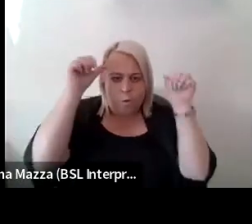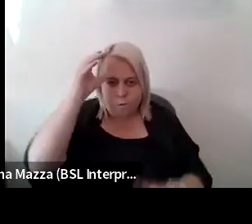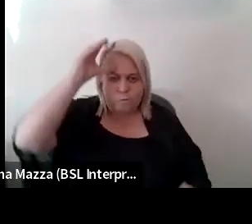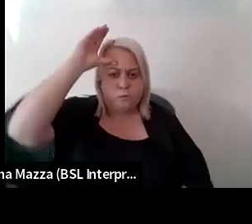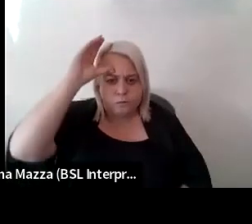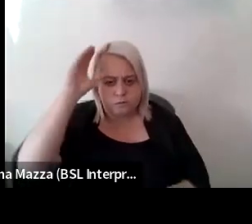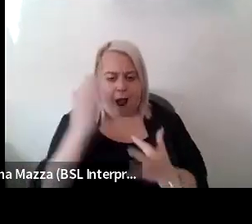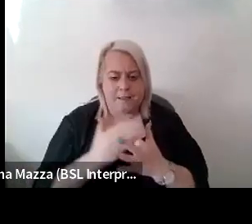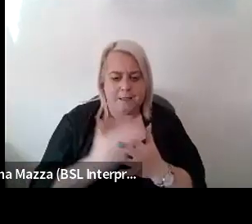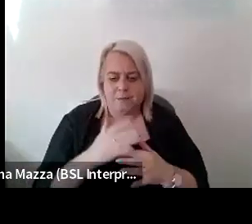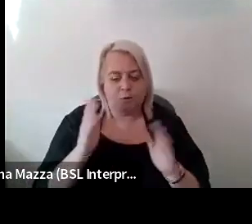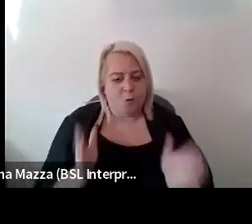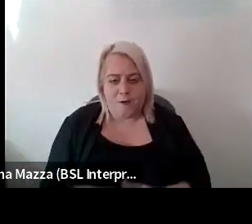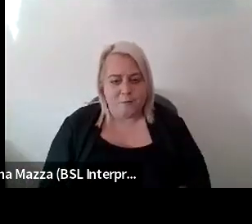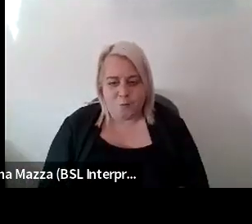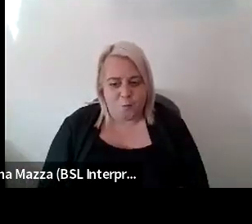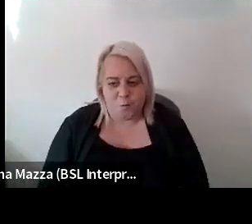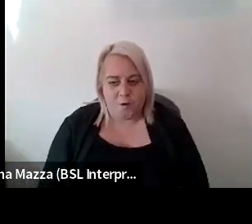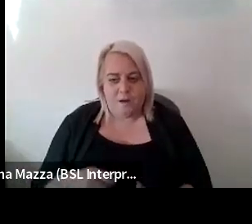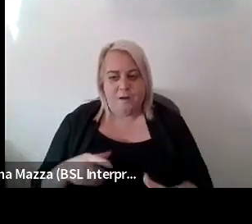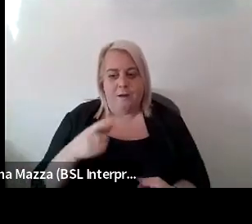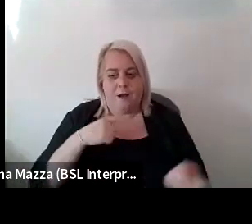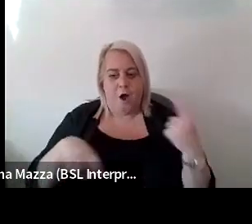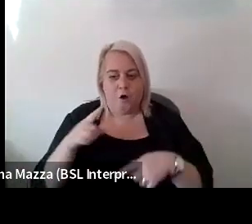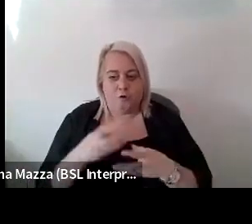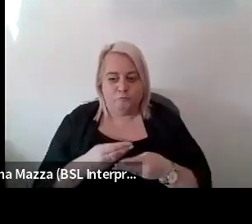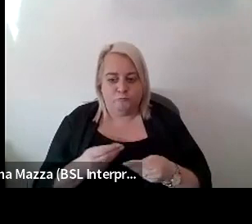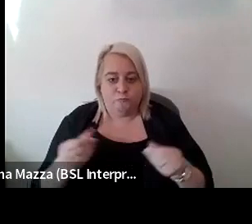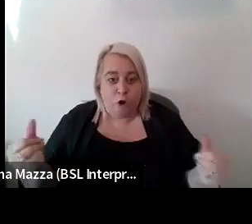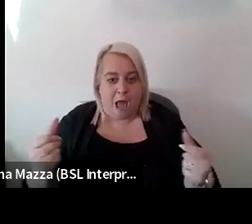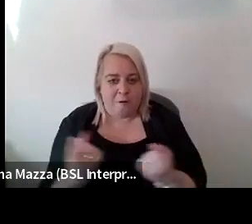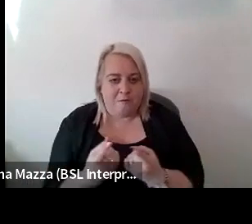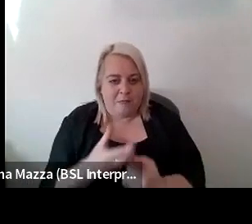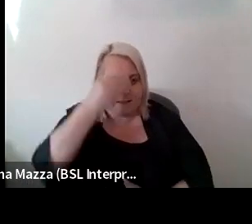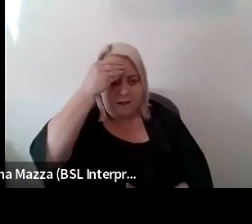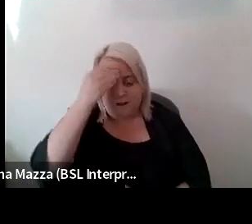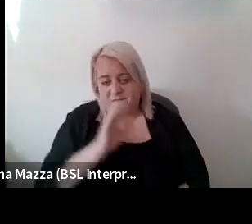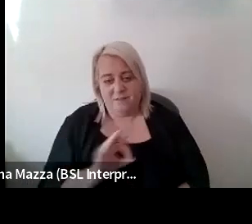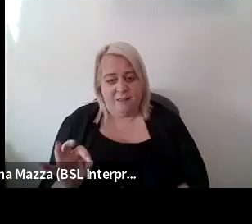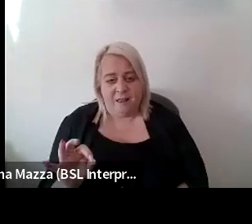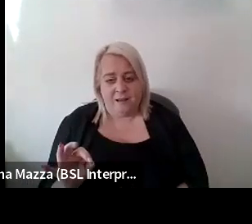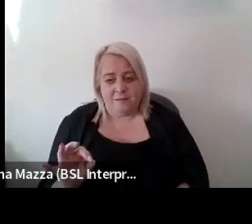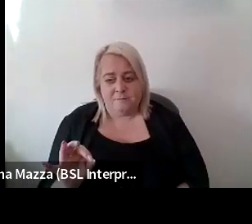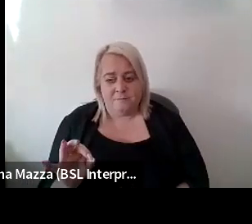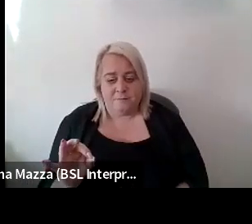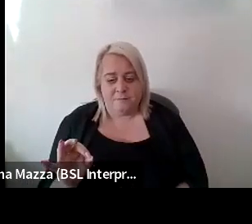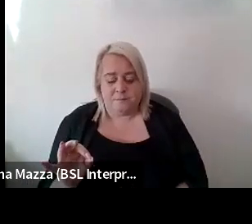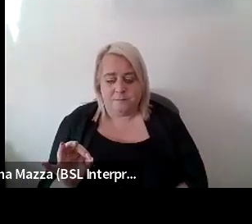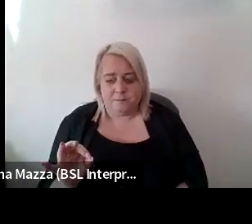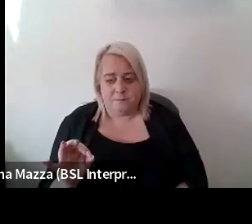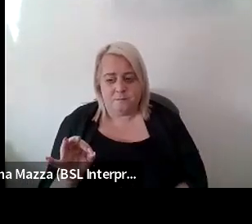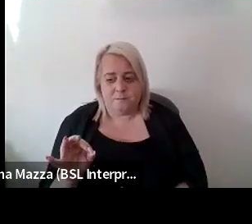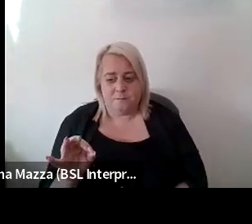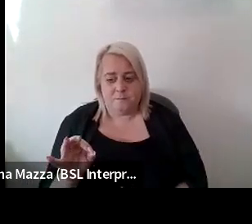accessibility. None of us are going to run out of anything to learn, you know, like, I don't think there's,